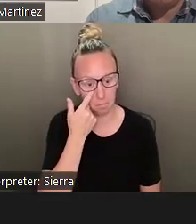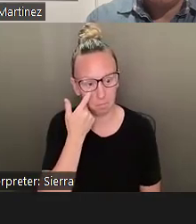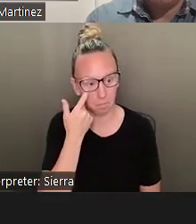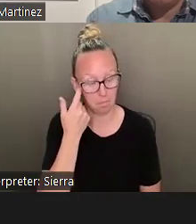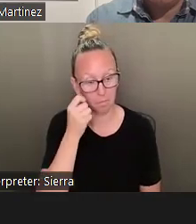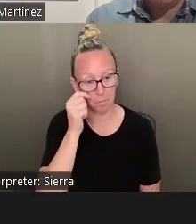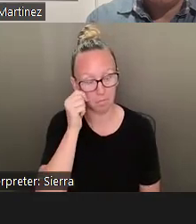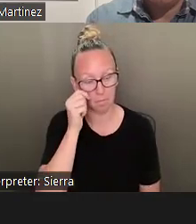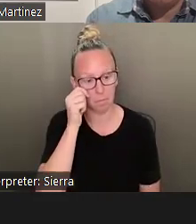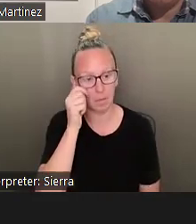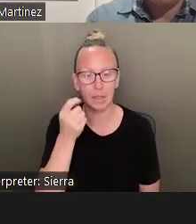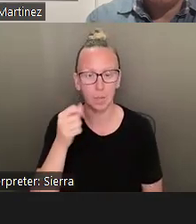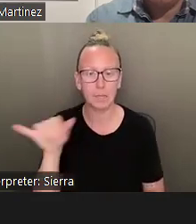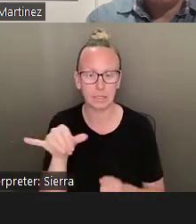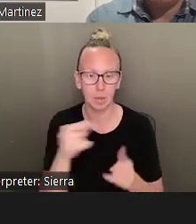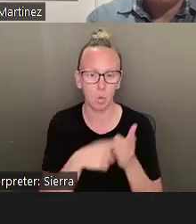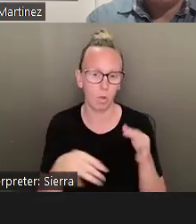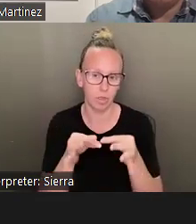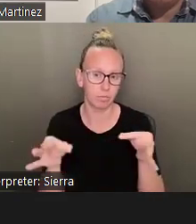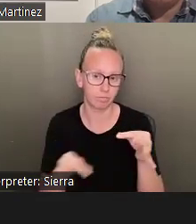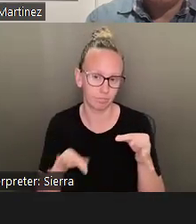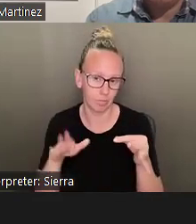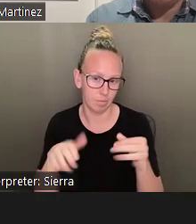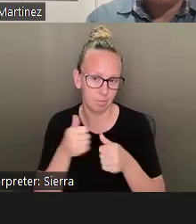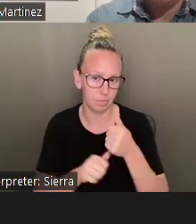So whatever you do, I reach a place.